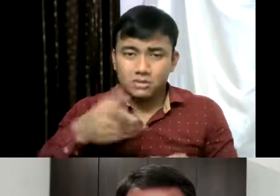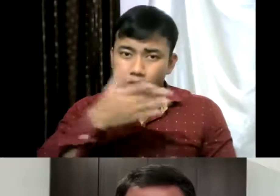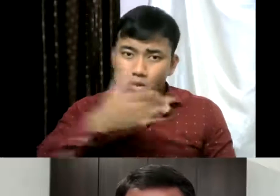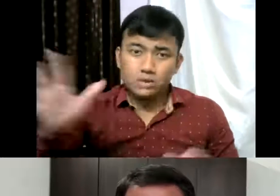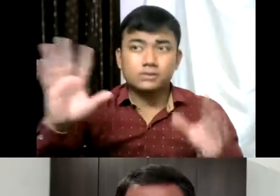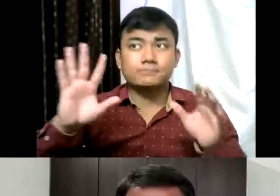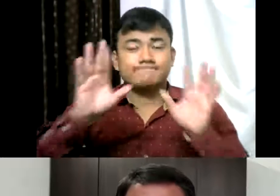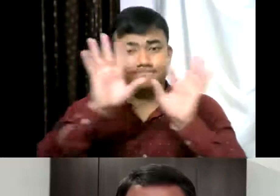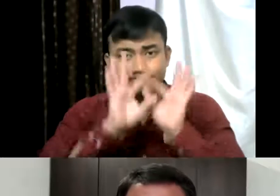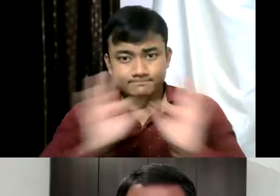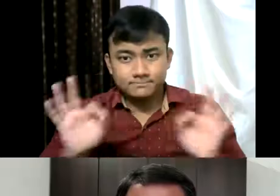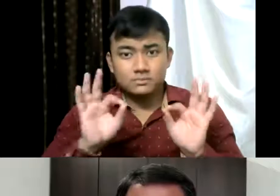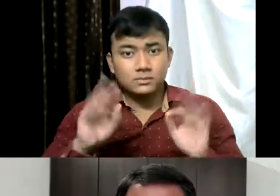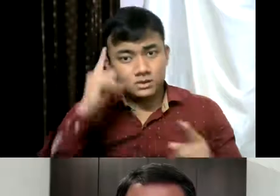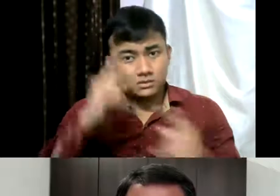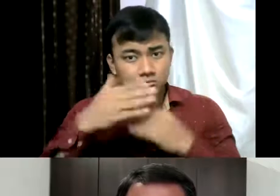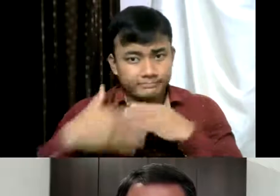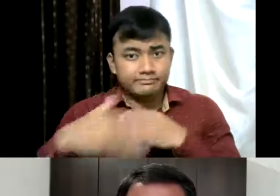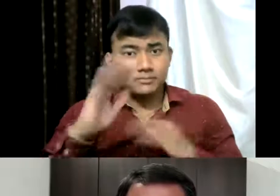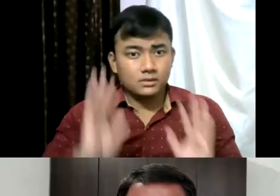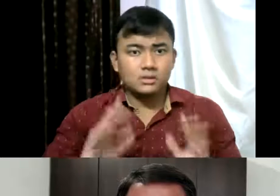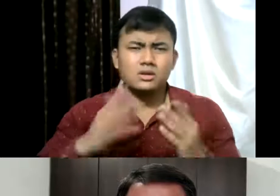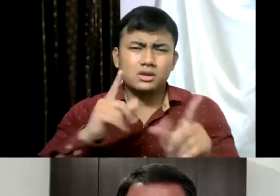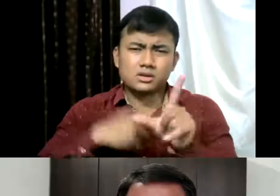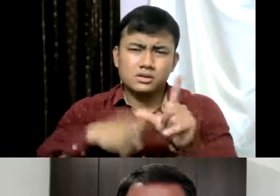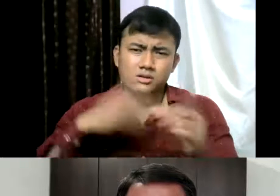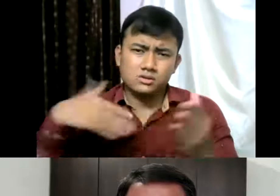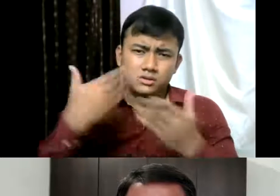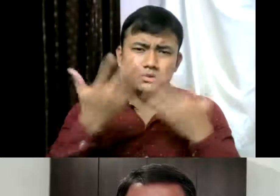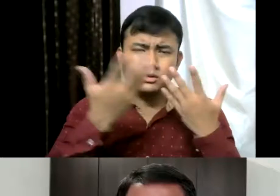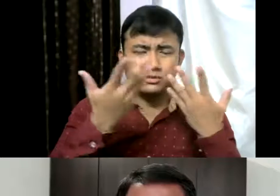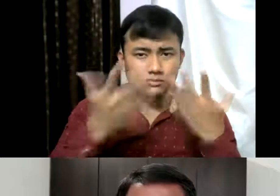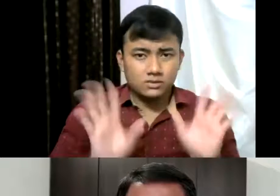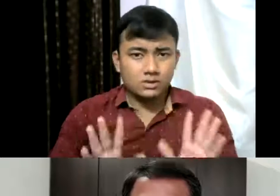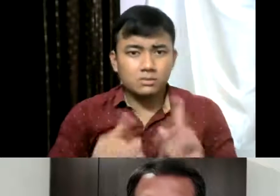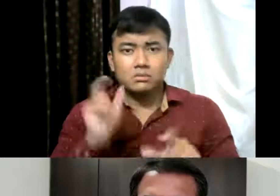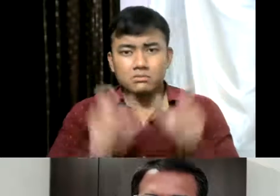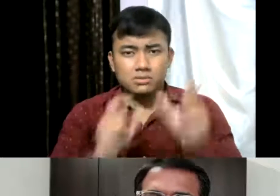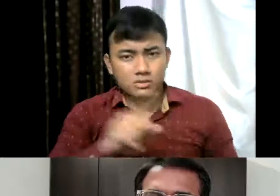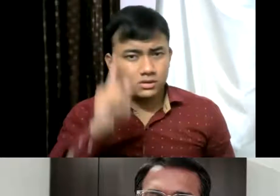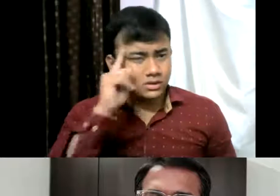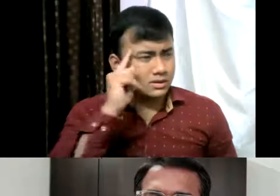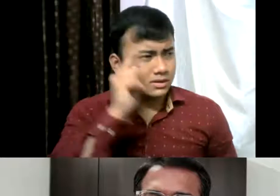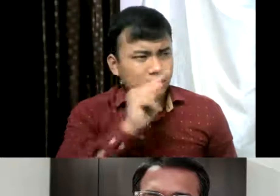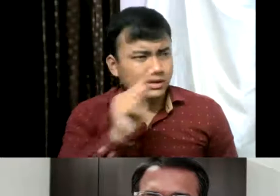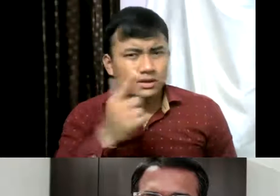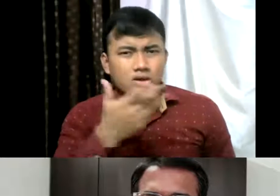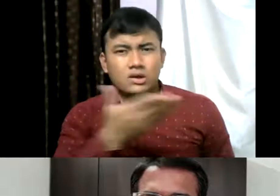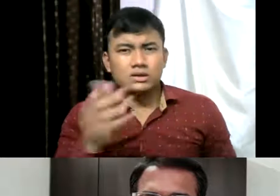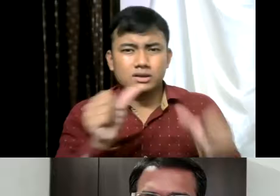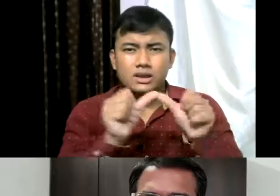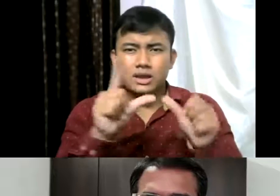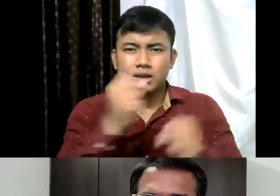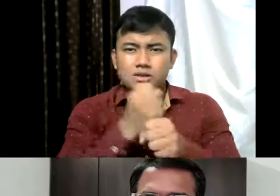way past that many years ago, but I don't think it has clicked in the minds of people who are writing the algorithms and the softwares and building